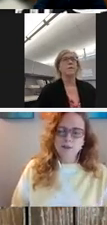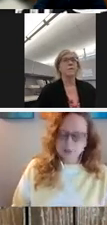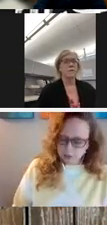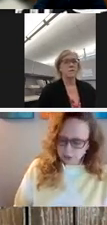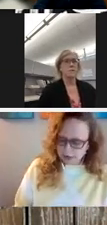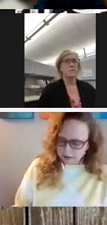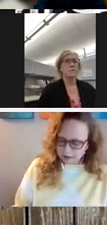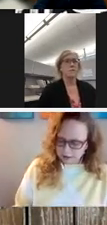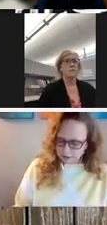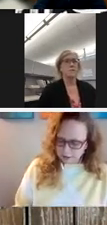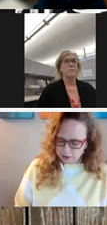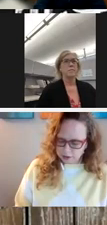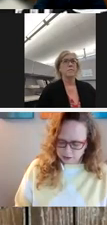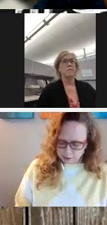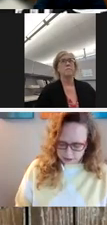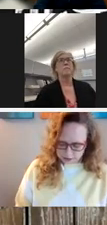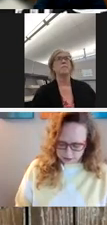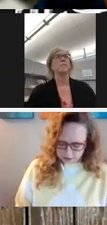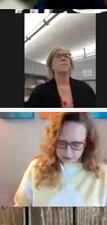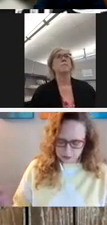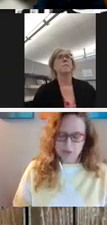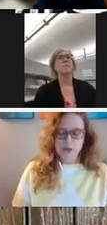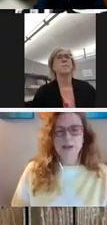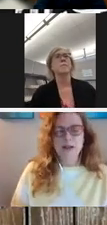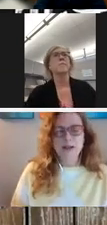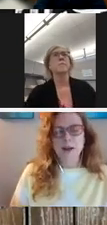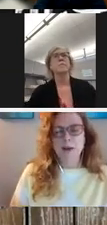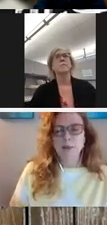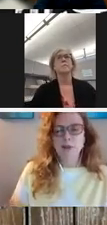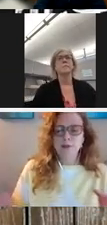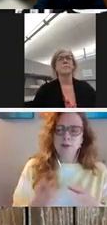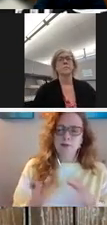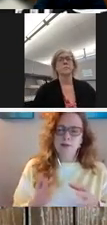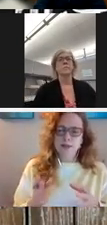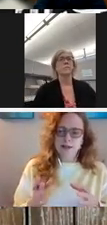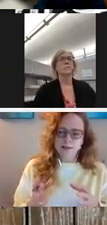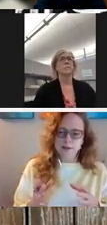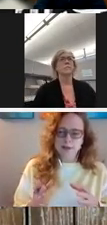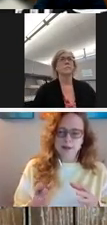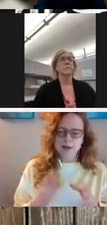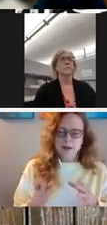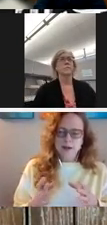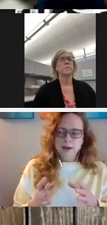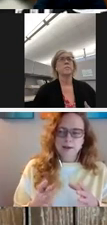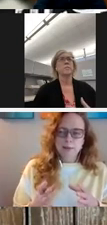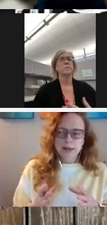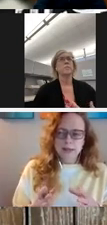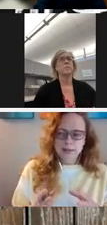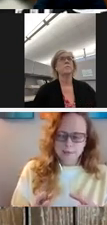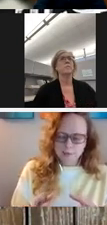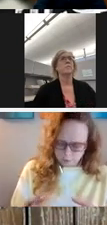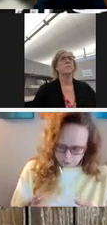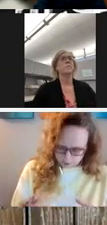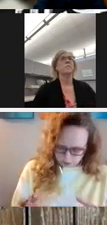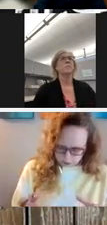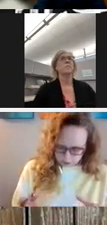I think in terms of the chat, I think just it relates to another question that has come up, and they're sort of synced. So I'm going to combine